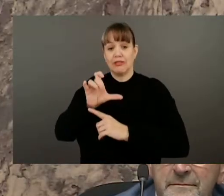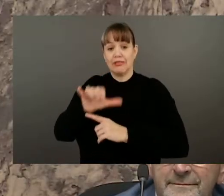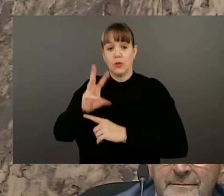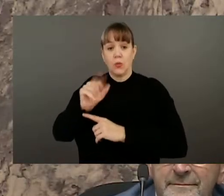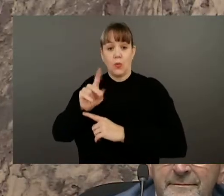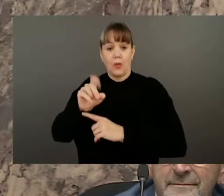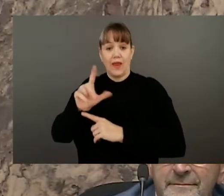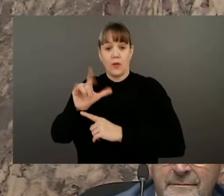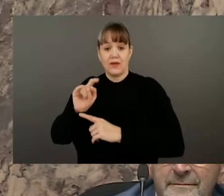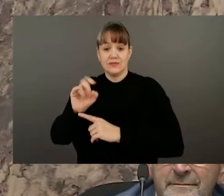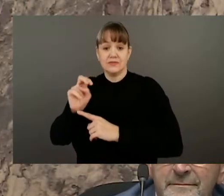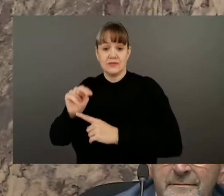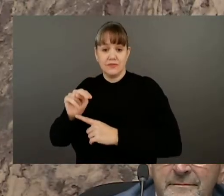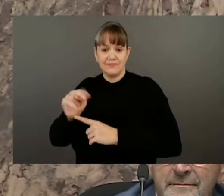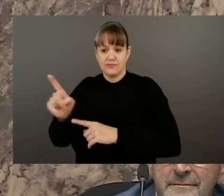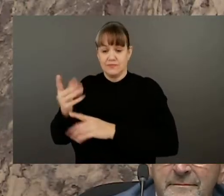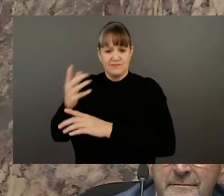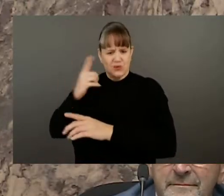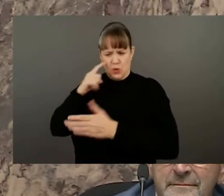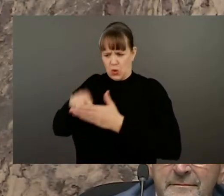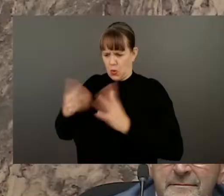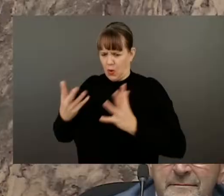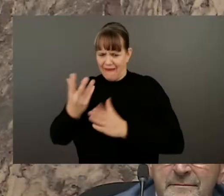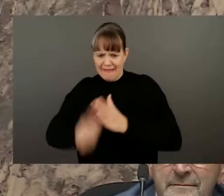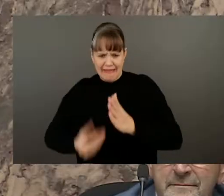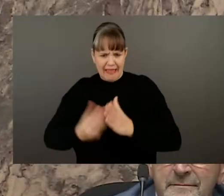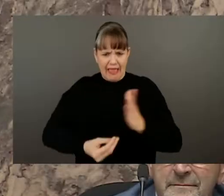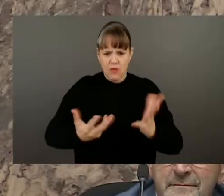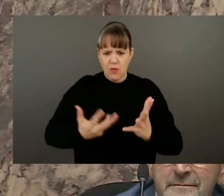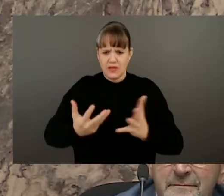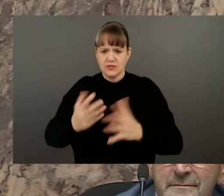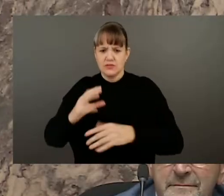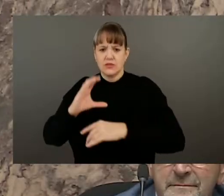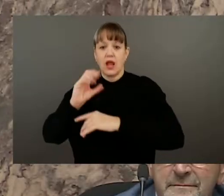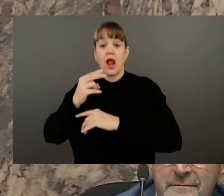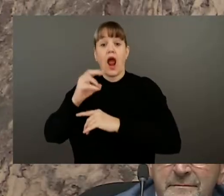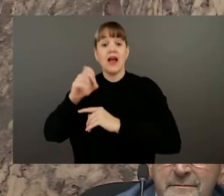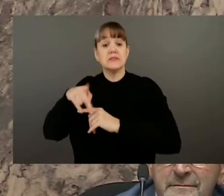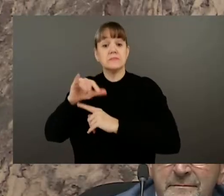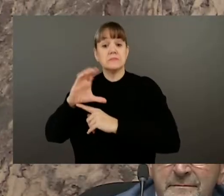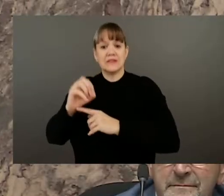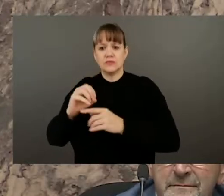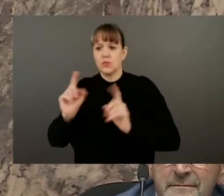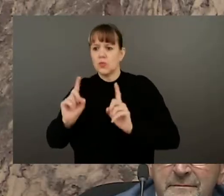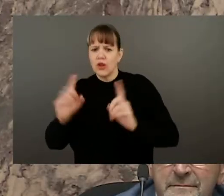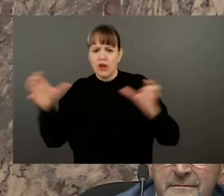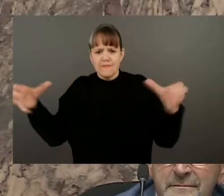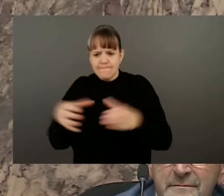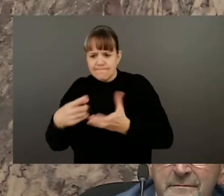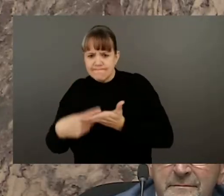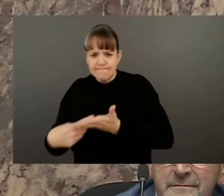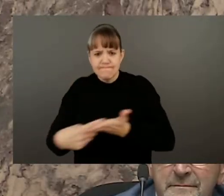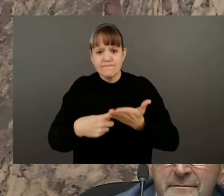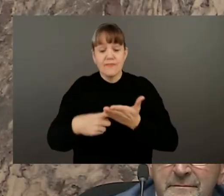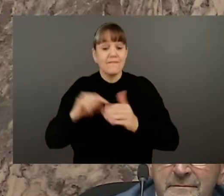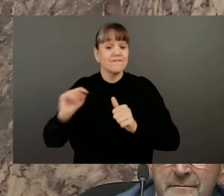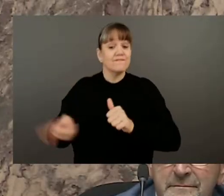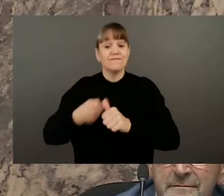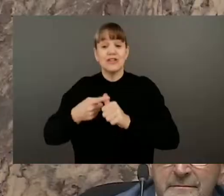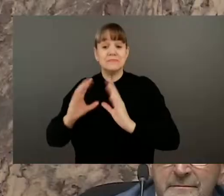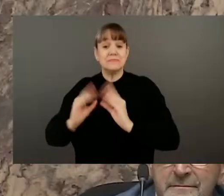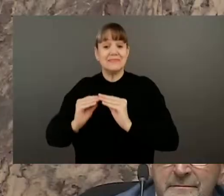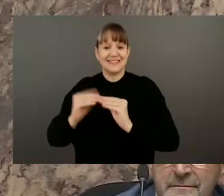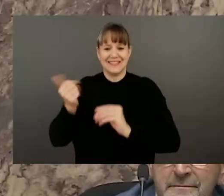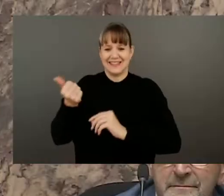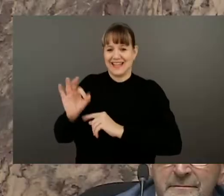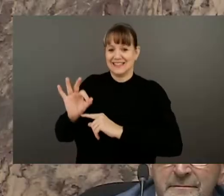for conversation and for compassion. From that first meeting in 1983 grew the world-class facility we have